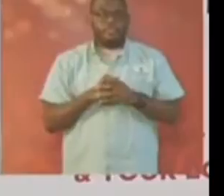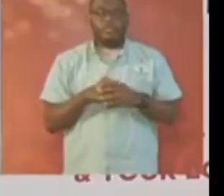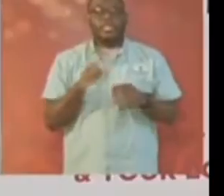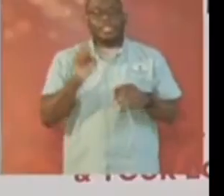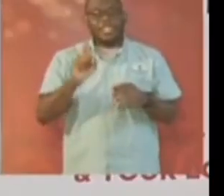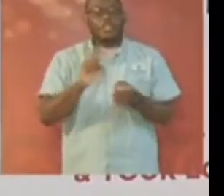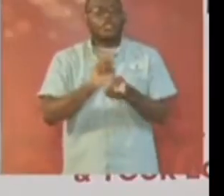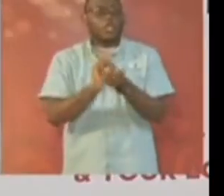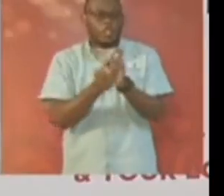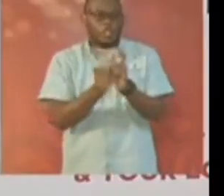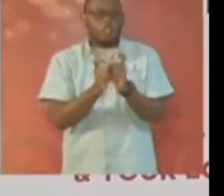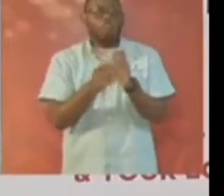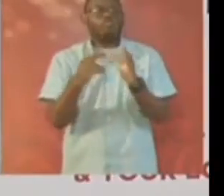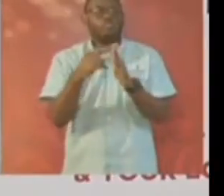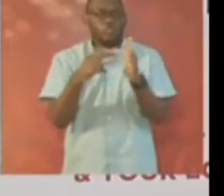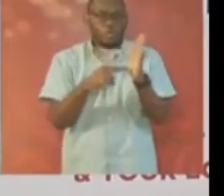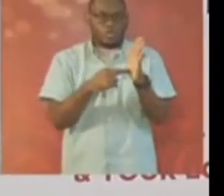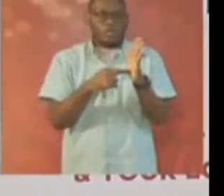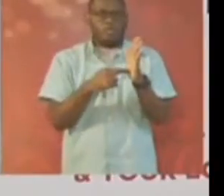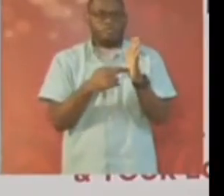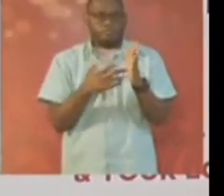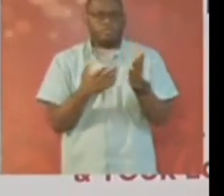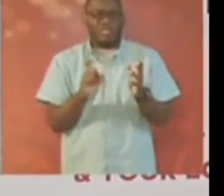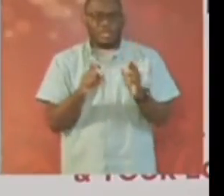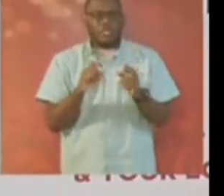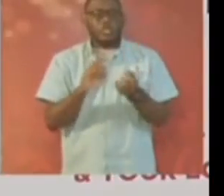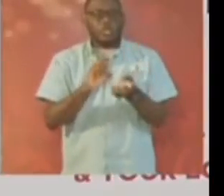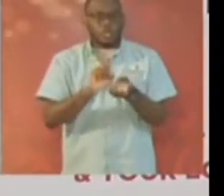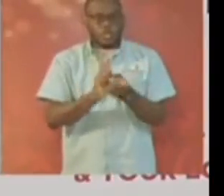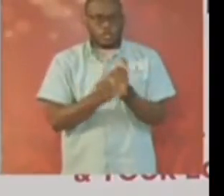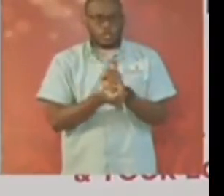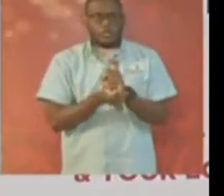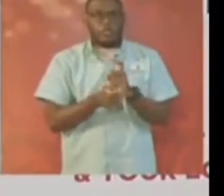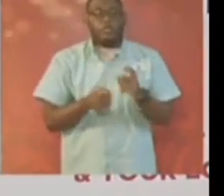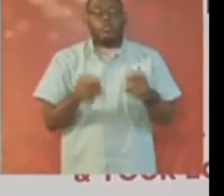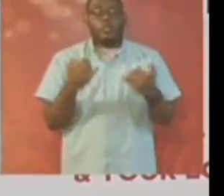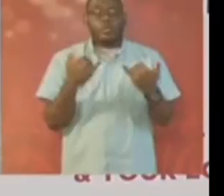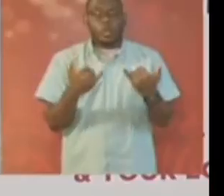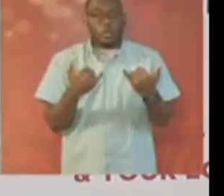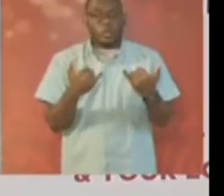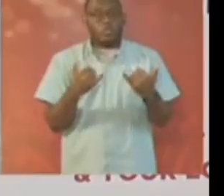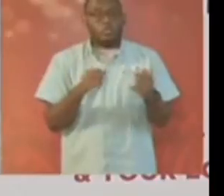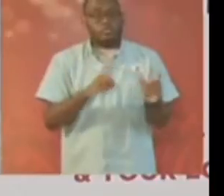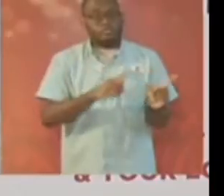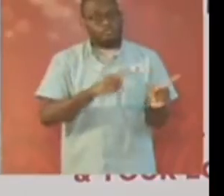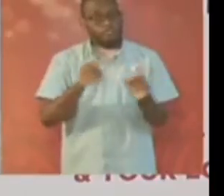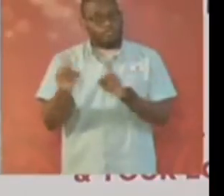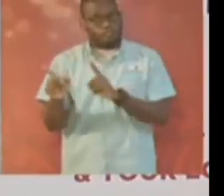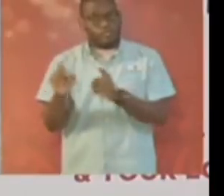on science by an expert panel. I will now pass you over to Dr. Hines, who will